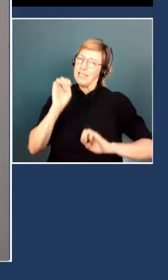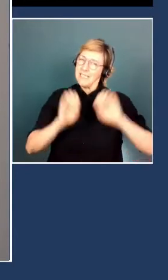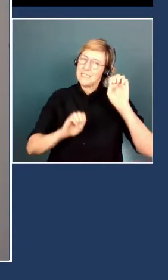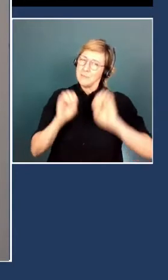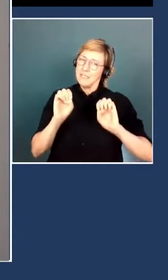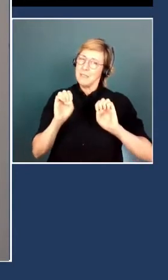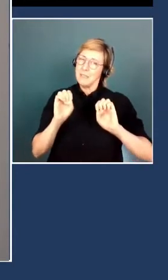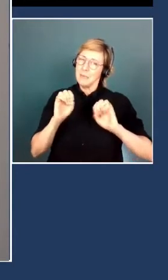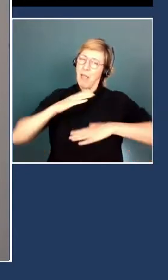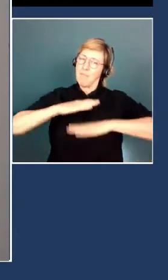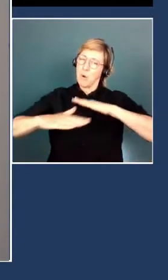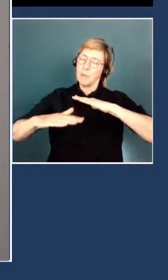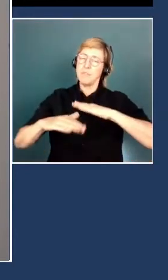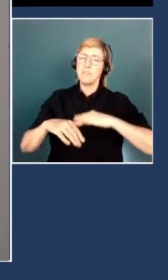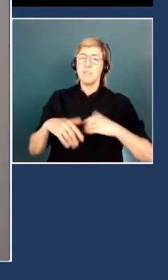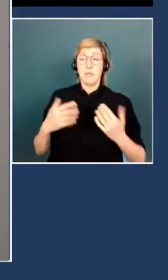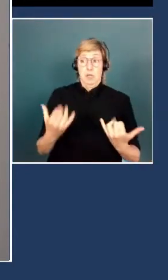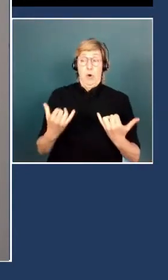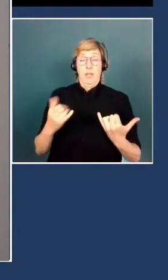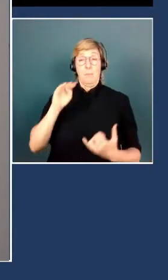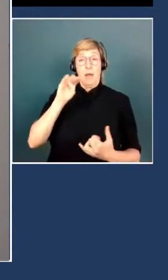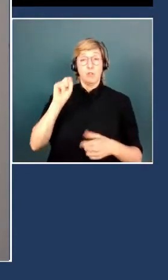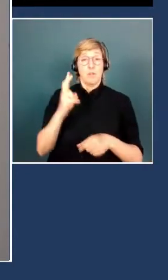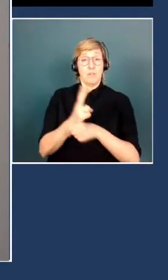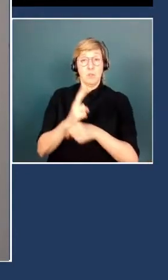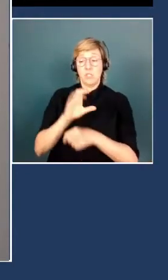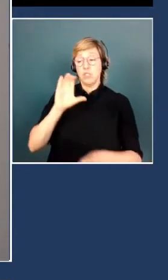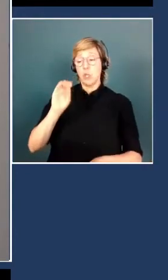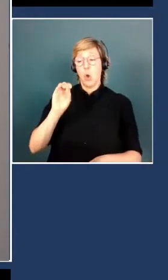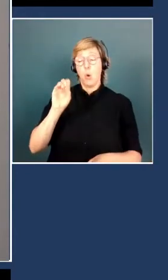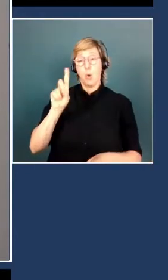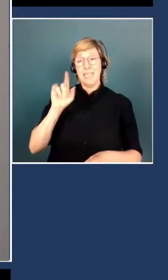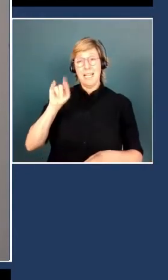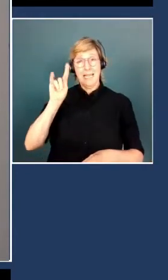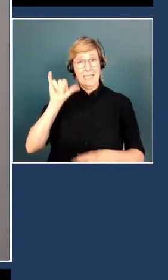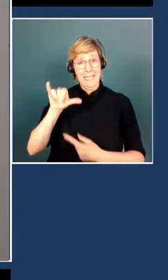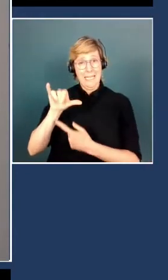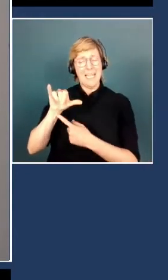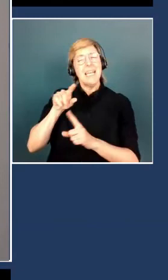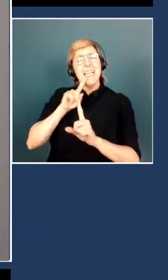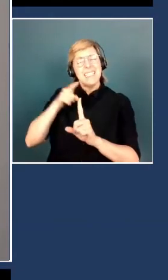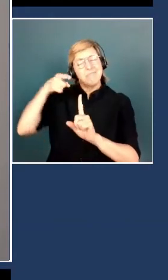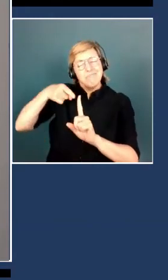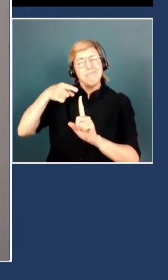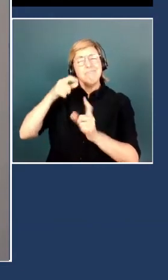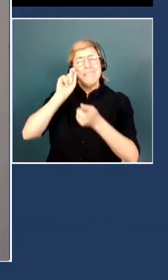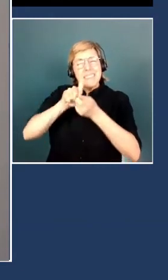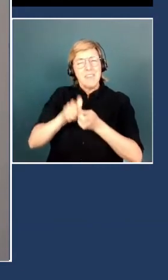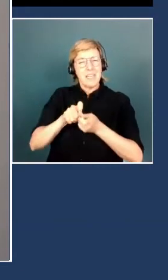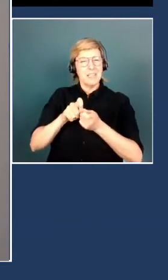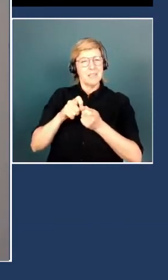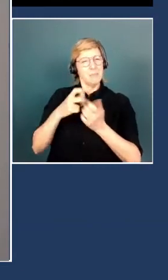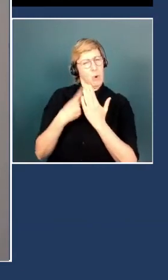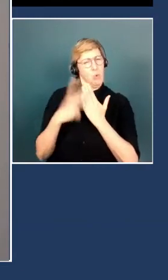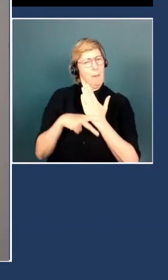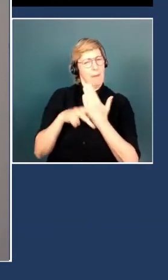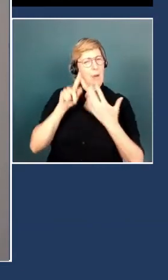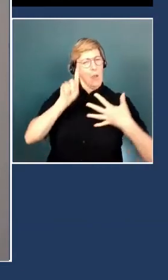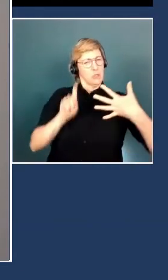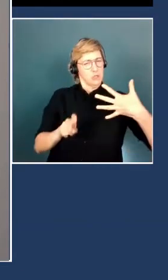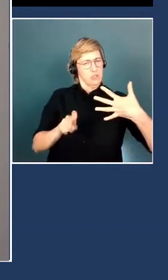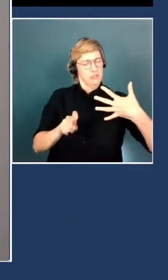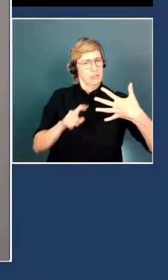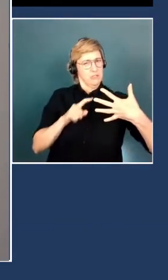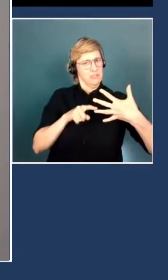one that Microsoft's currently using. Typically, it's a set of programming questions that you're going to receive, and then you're going to want to